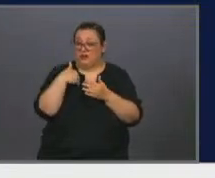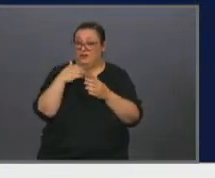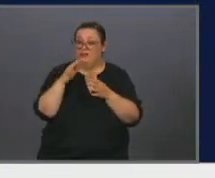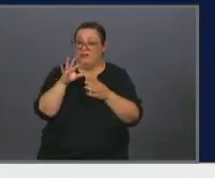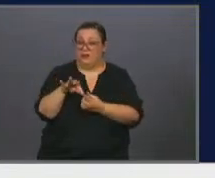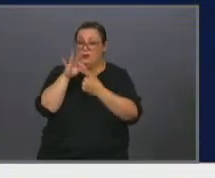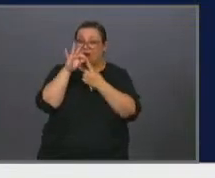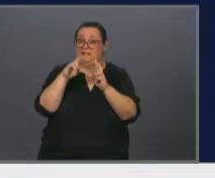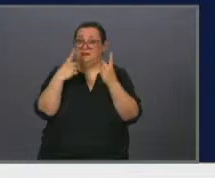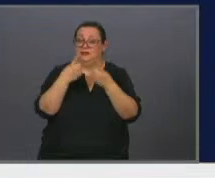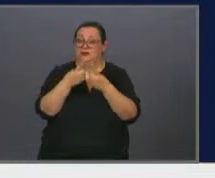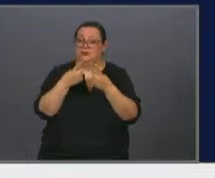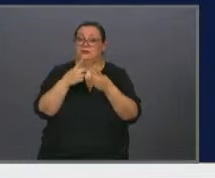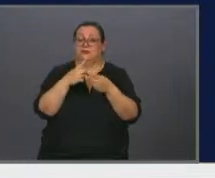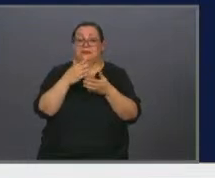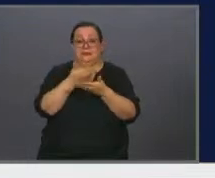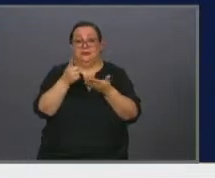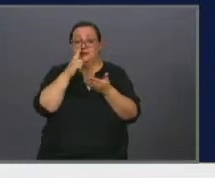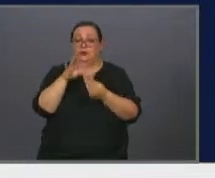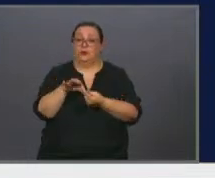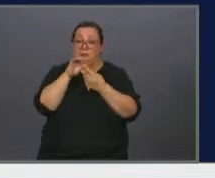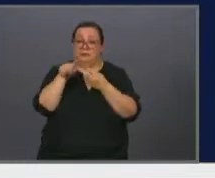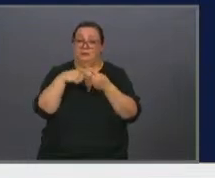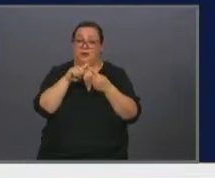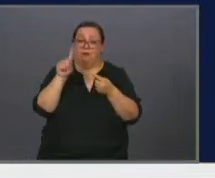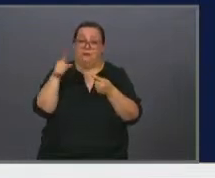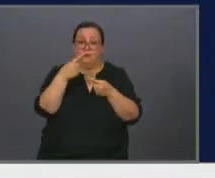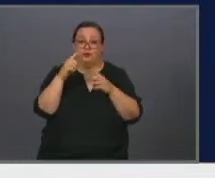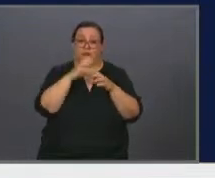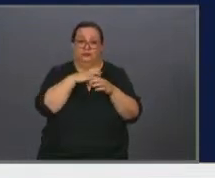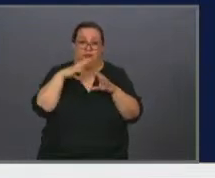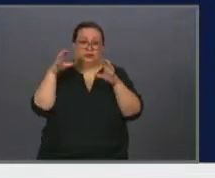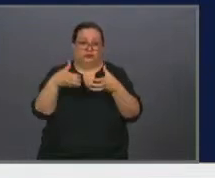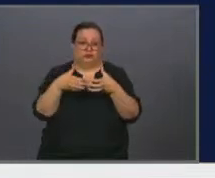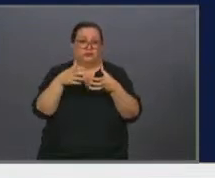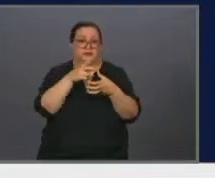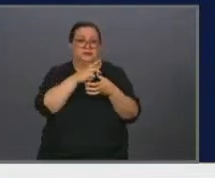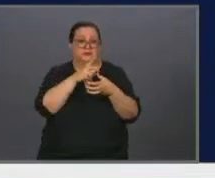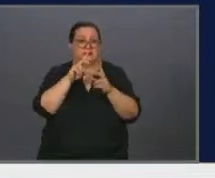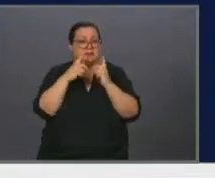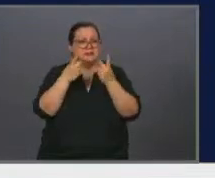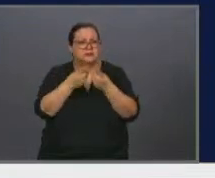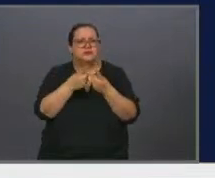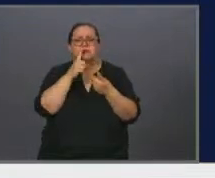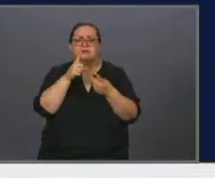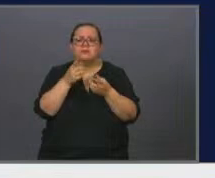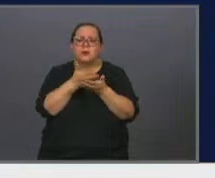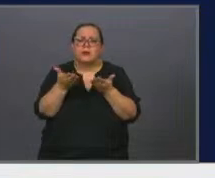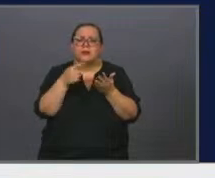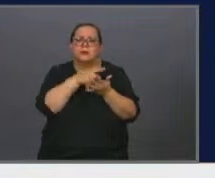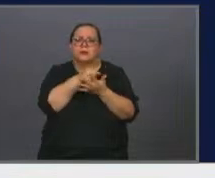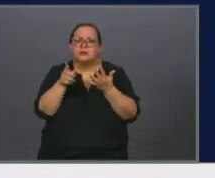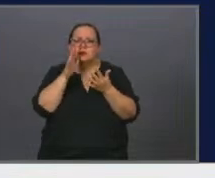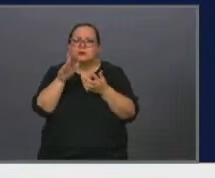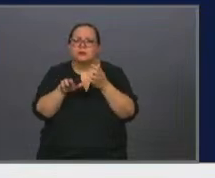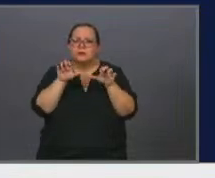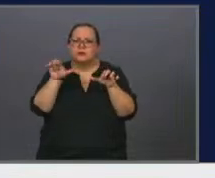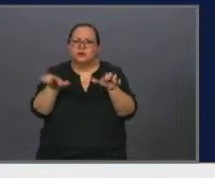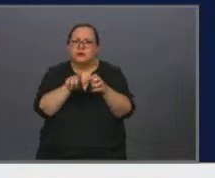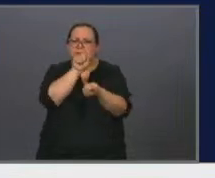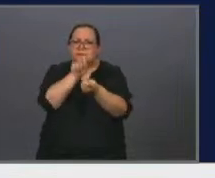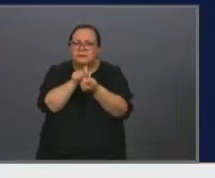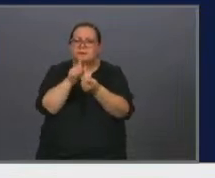are unique about the 1st Congressional District. Are there things that you would specifically do to help